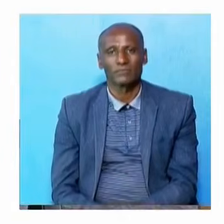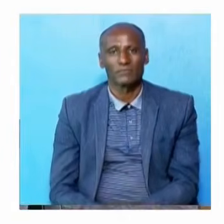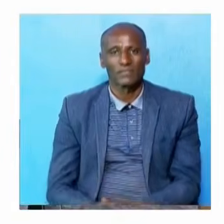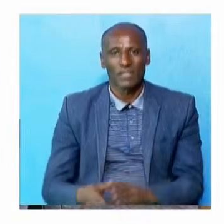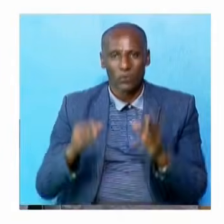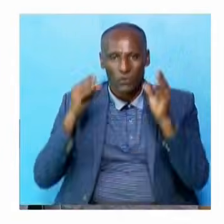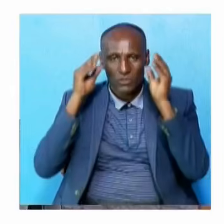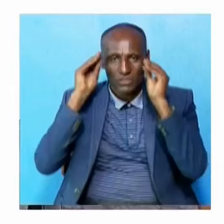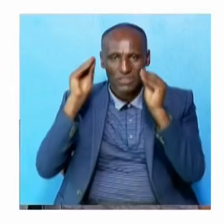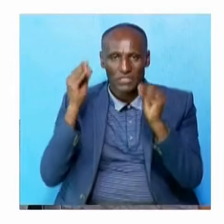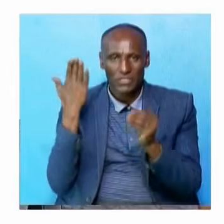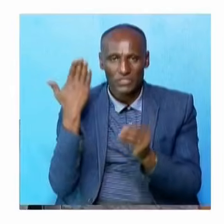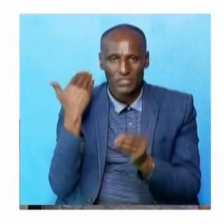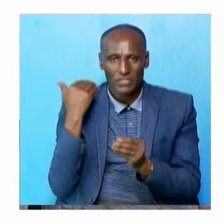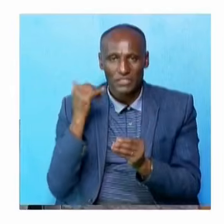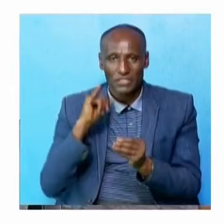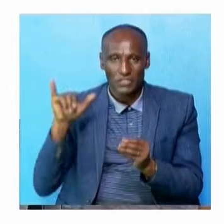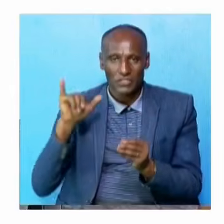teaching